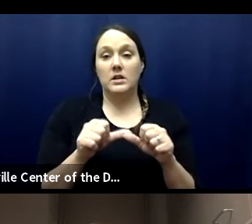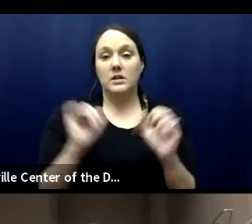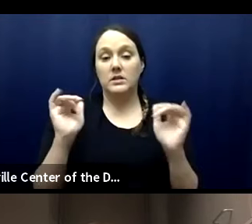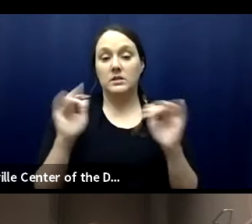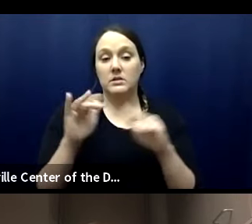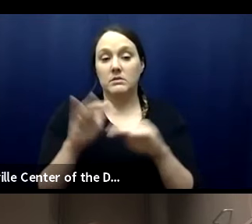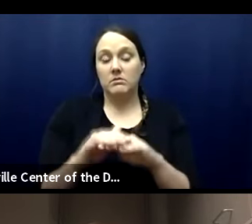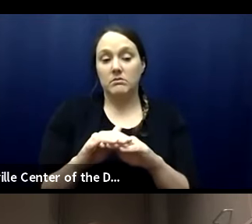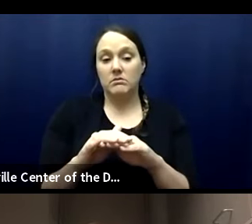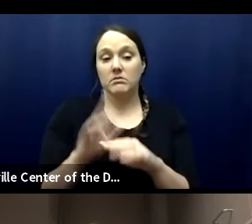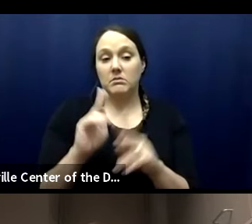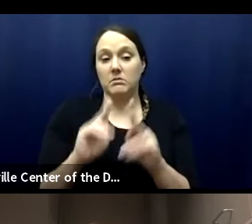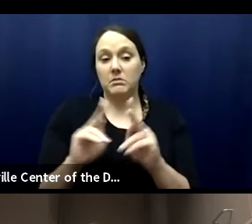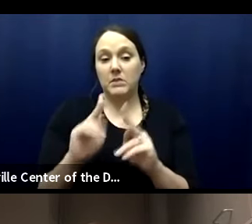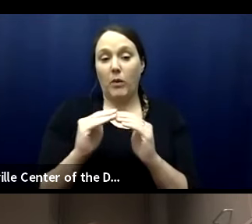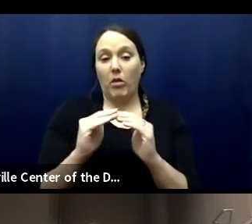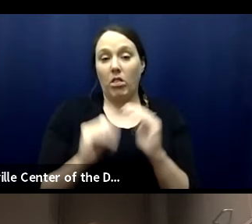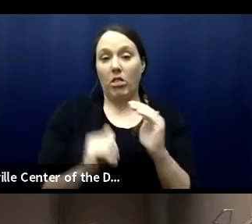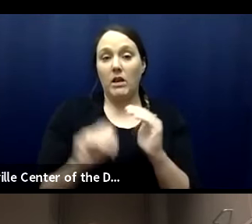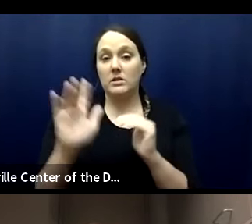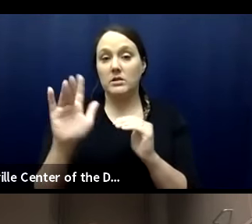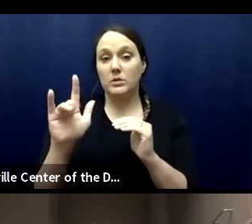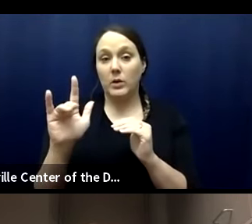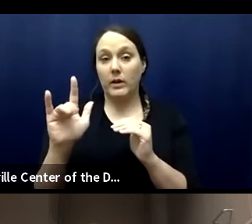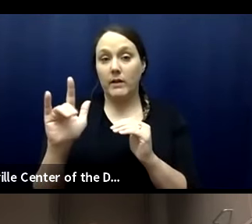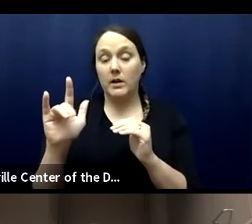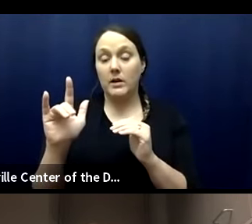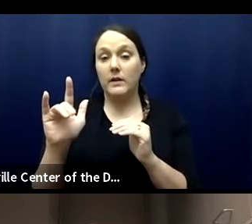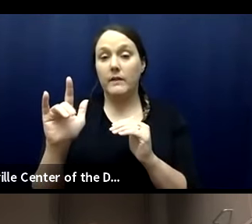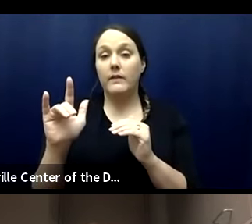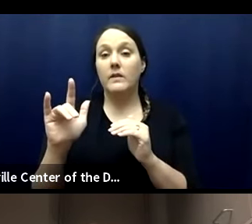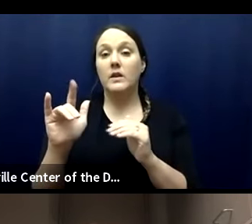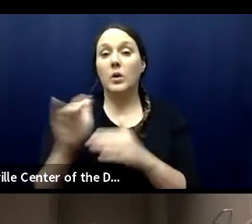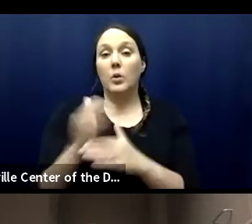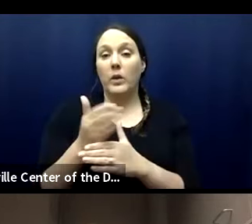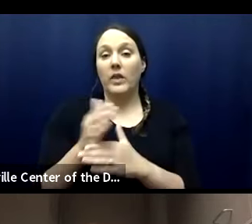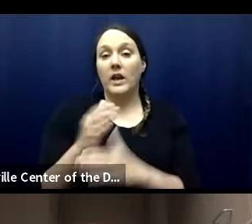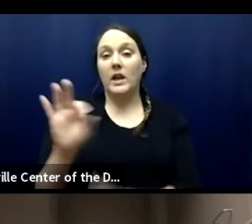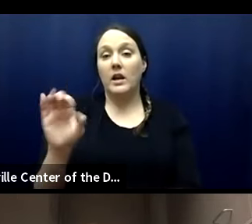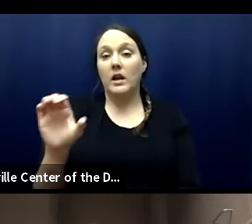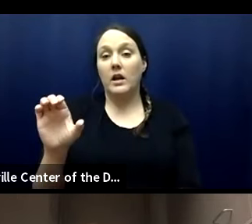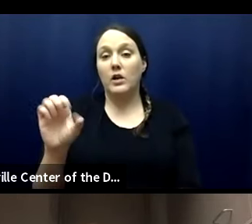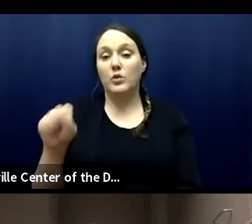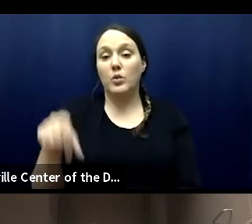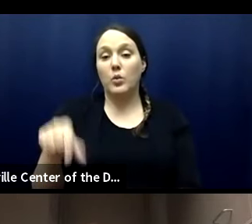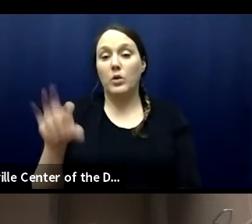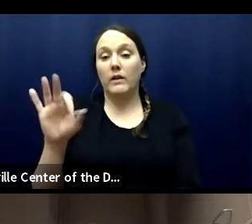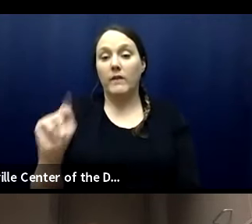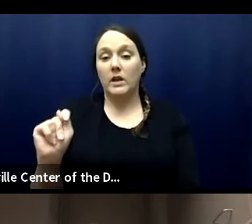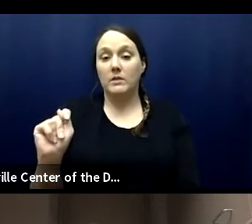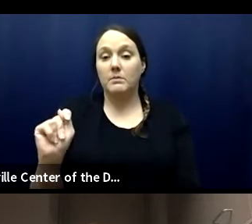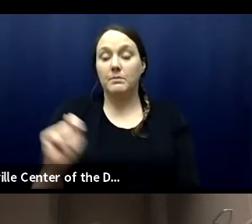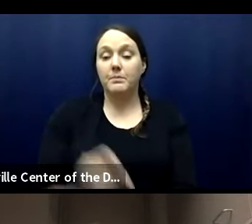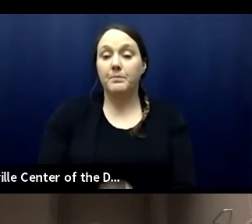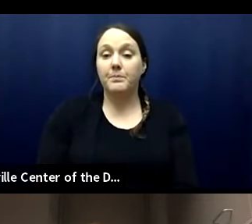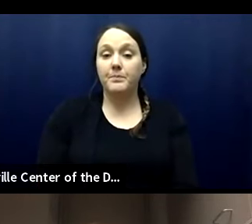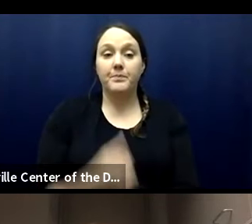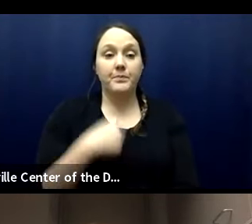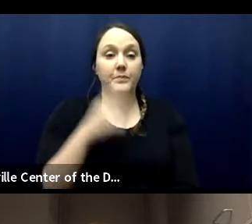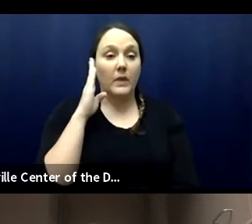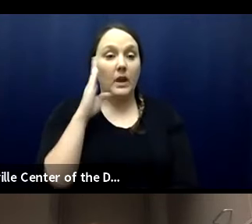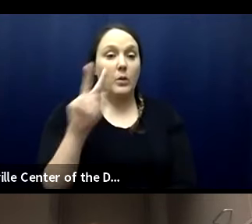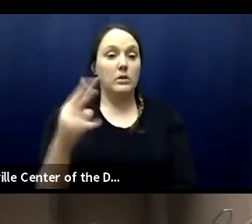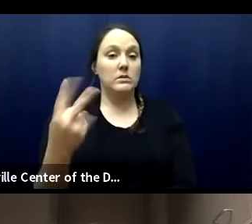gatherings no more than 25 in 900 square feet space. I will second